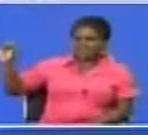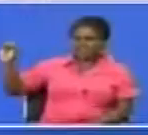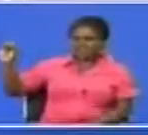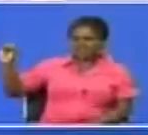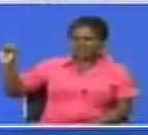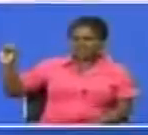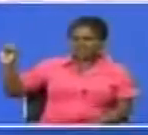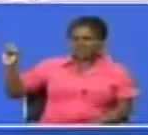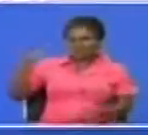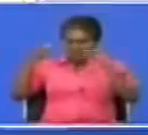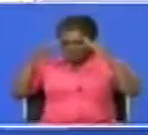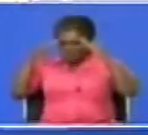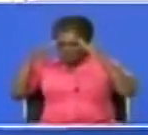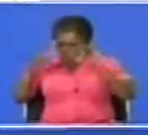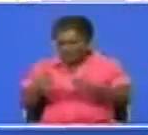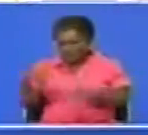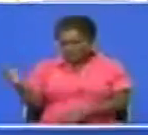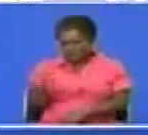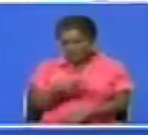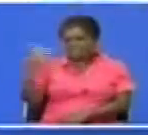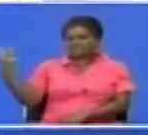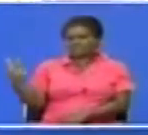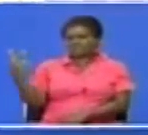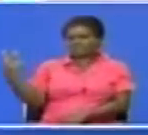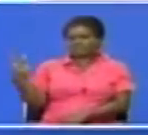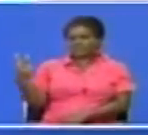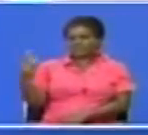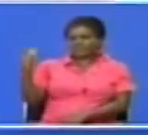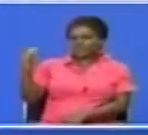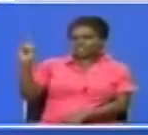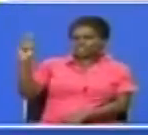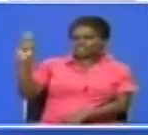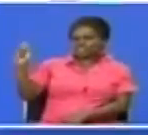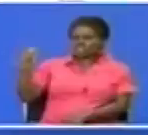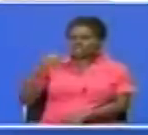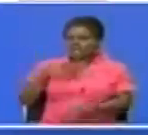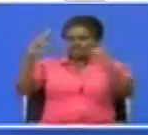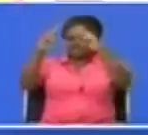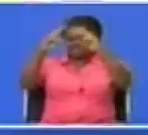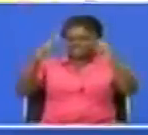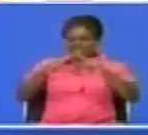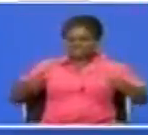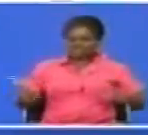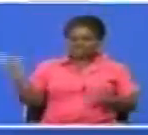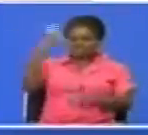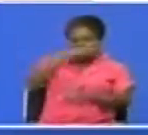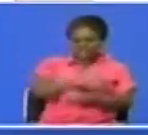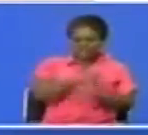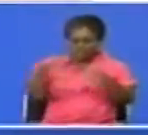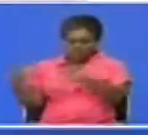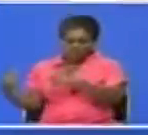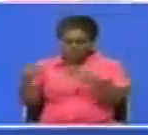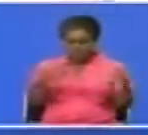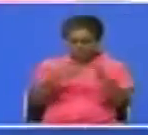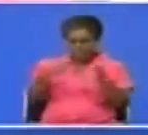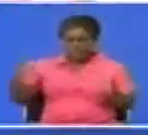The spotlight was here in the month of February as Tot hosted the International Day on the Fight Against